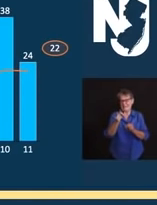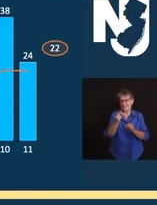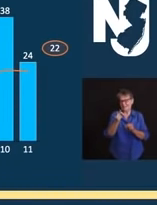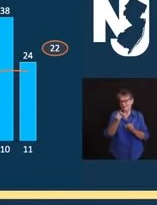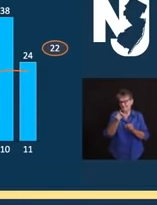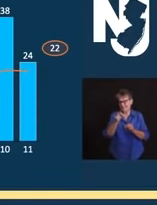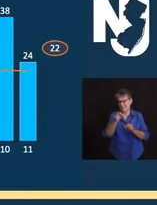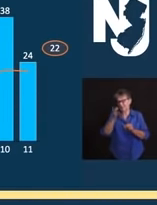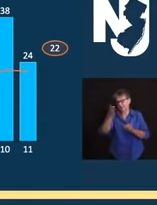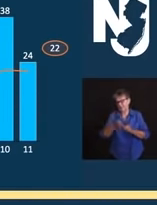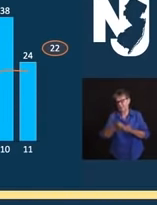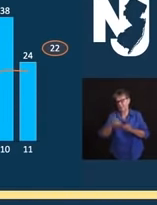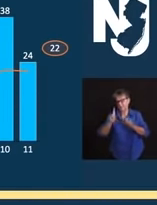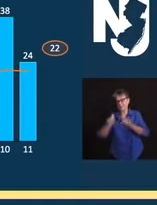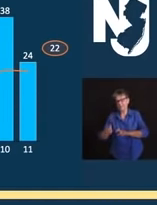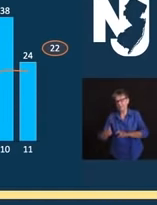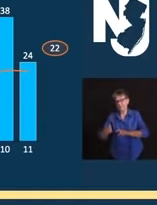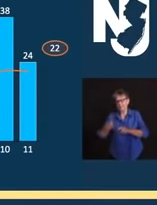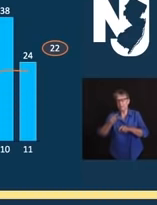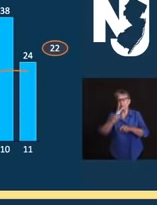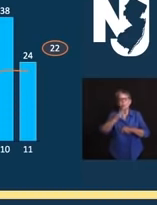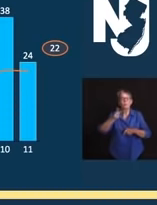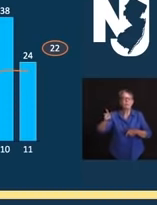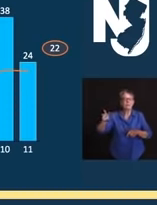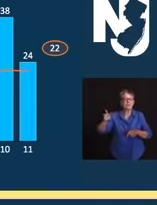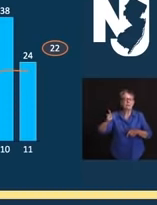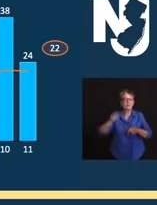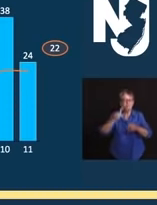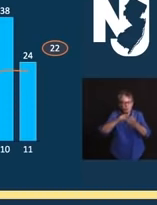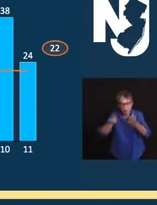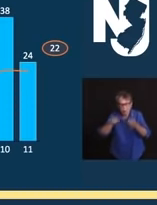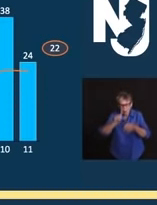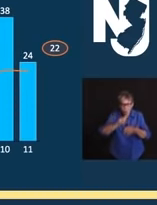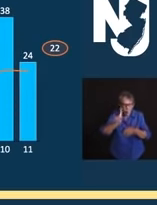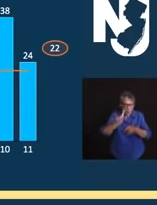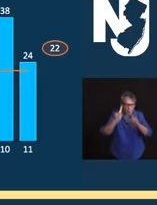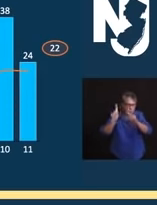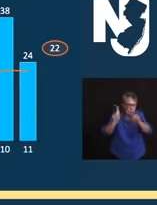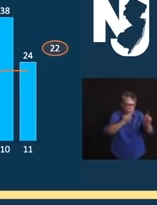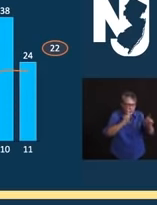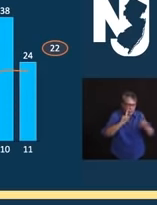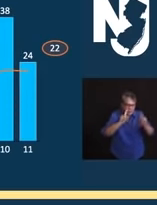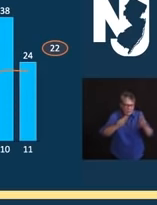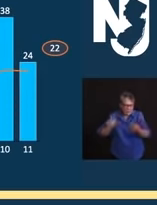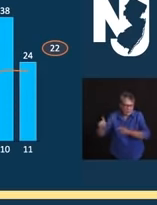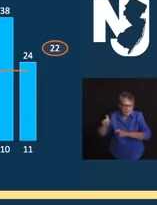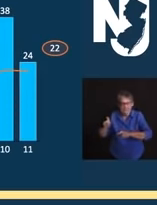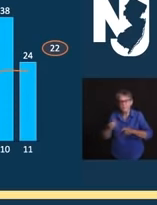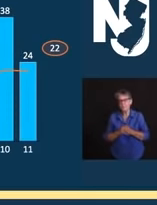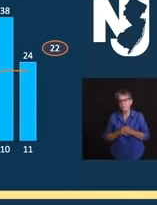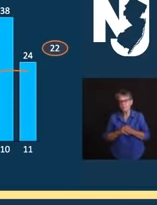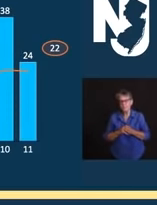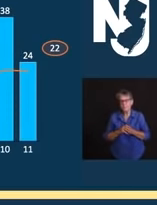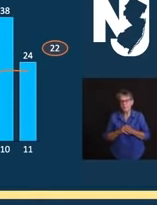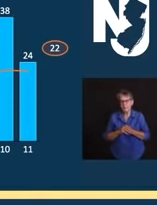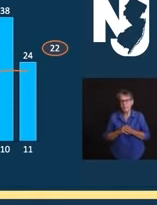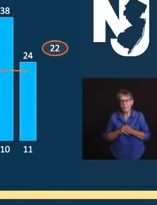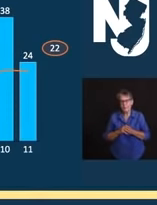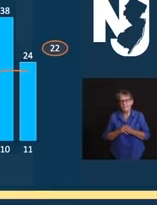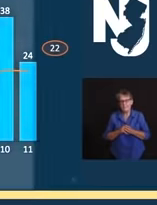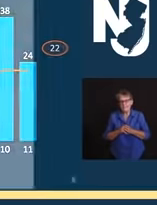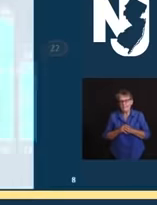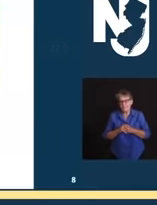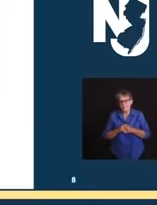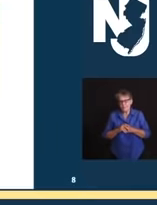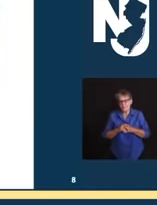average. And on Friday, Judy, we recorded nearly twice that amount. That may be our number one day, I think, ever. And according to